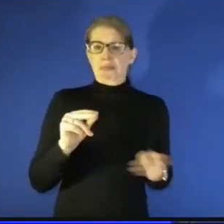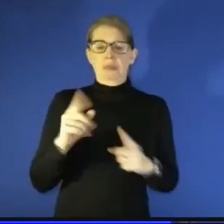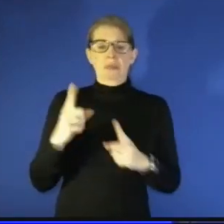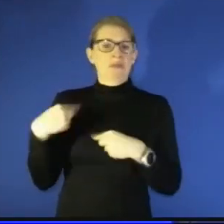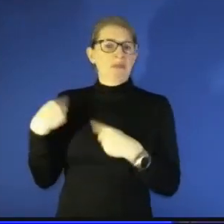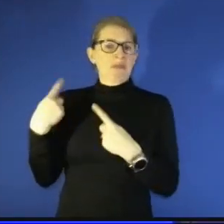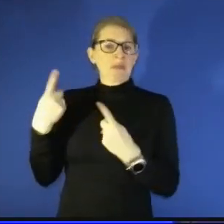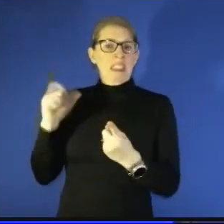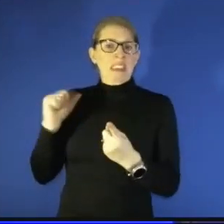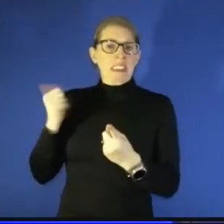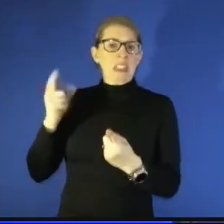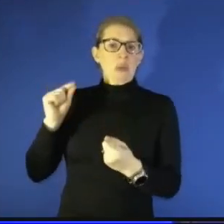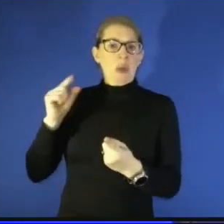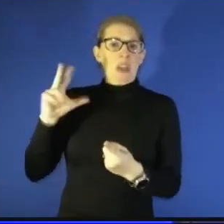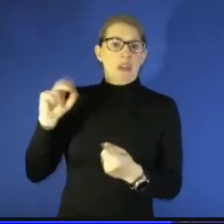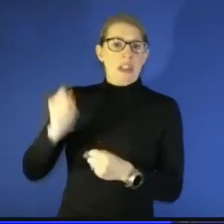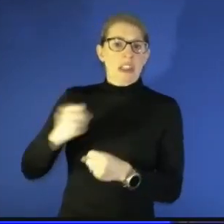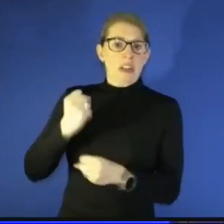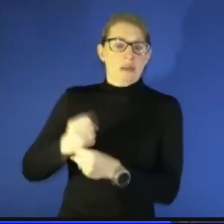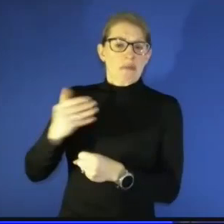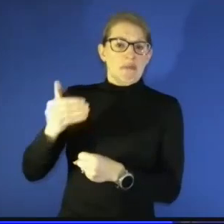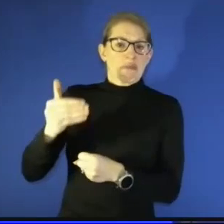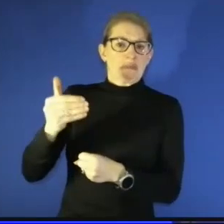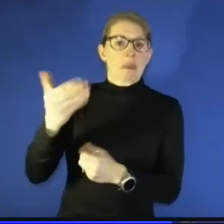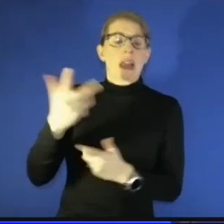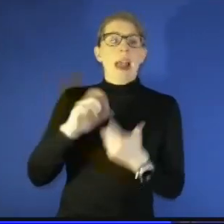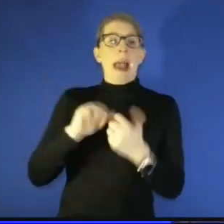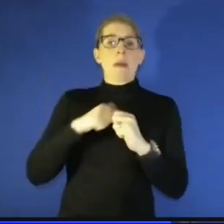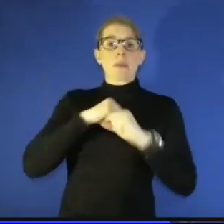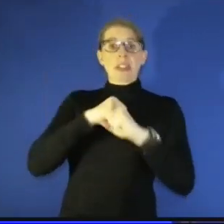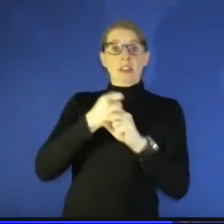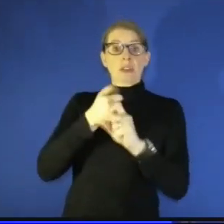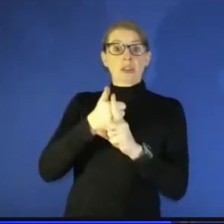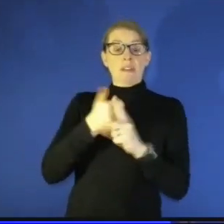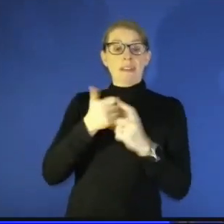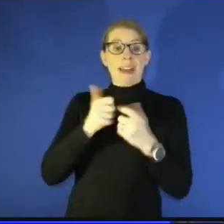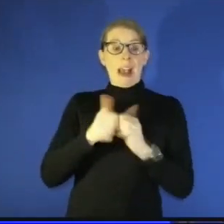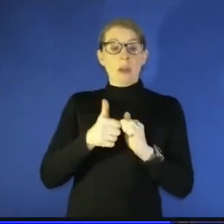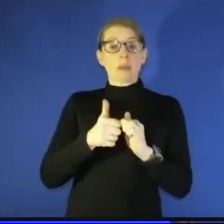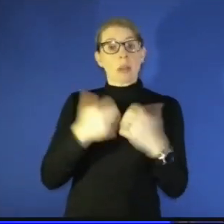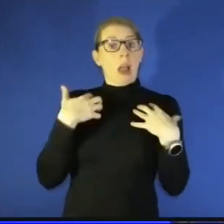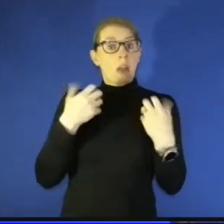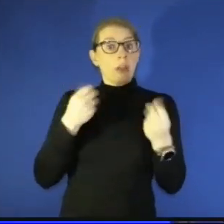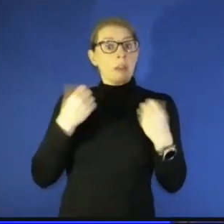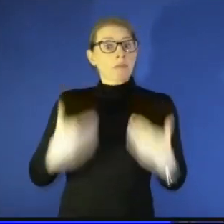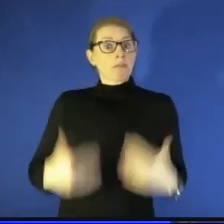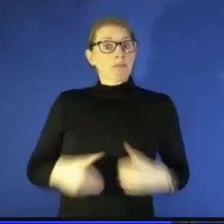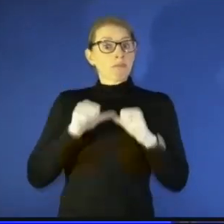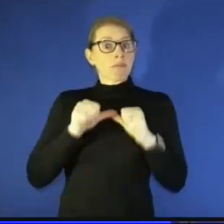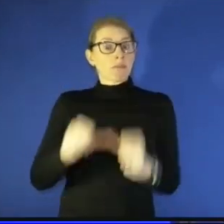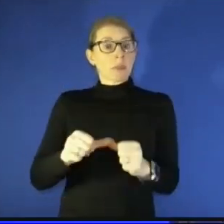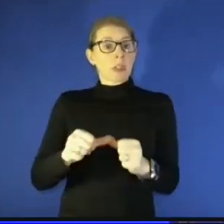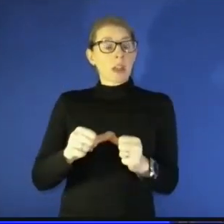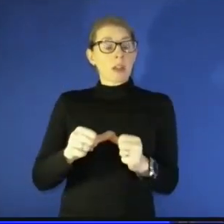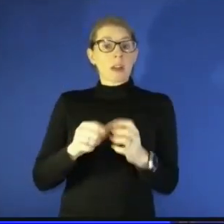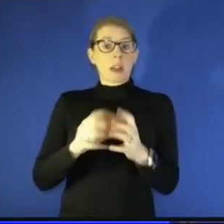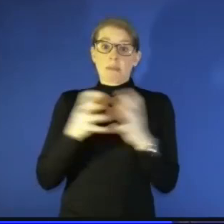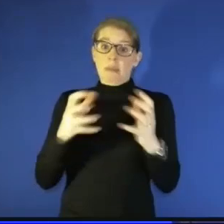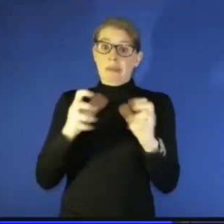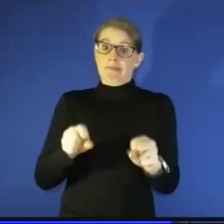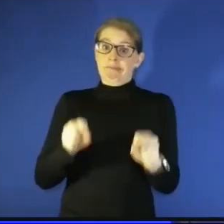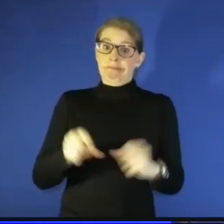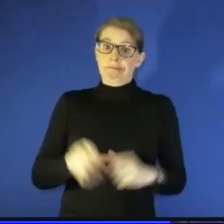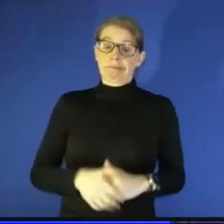life. How do you protect yourself from this? It is important to keep your body as healthy as possible for as long as possible. So having